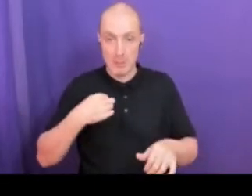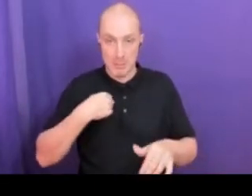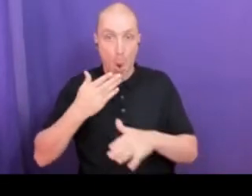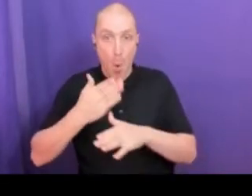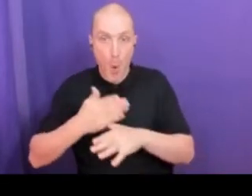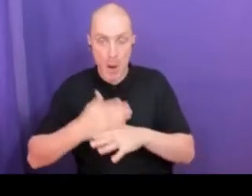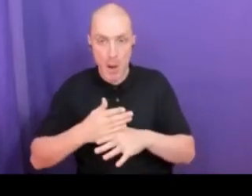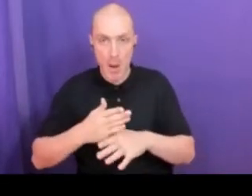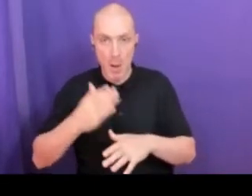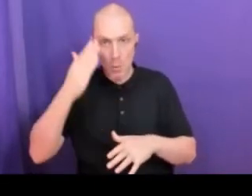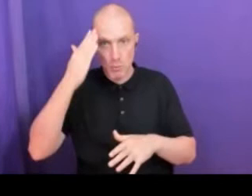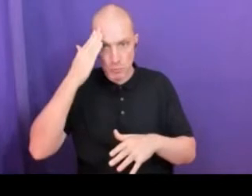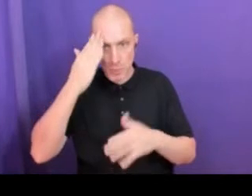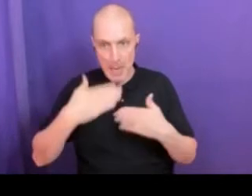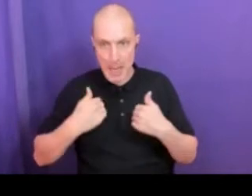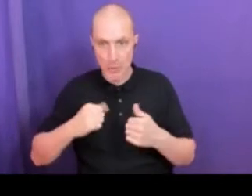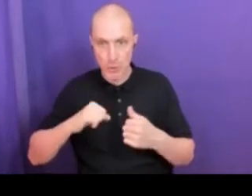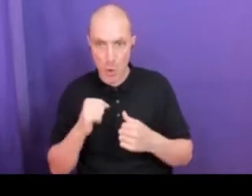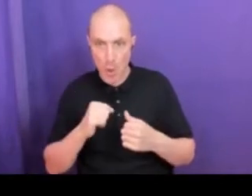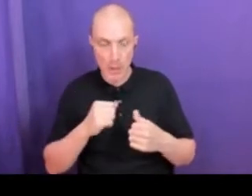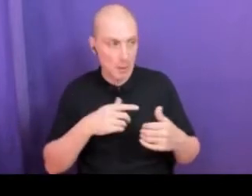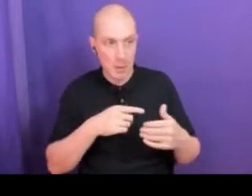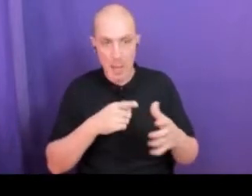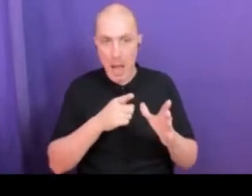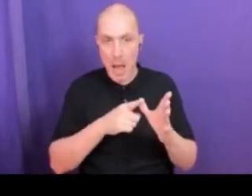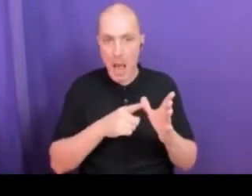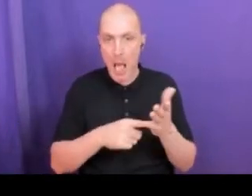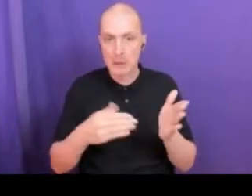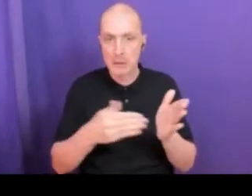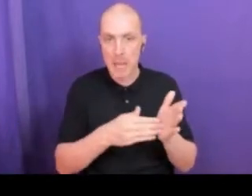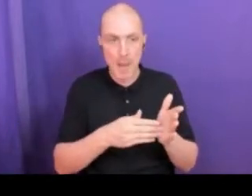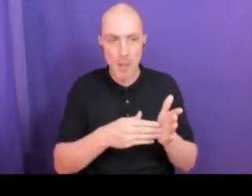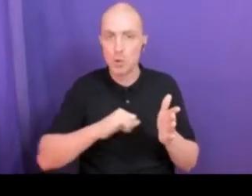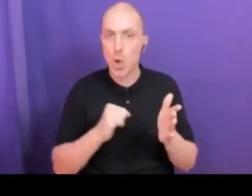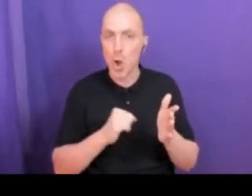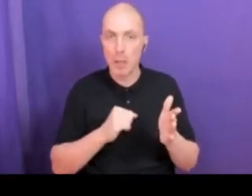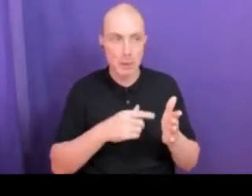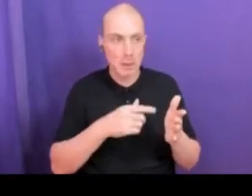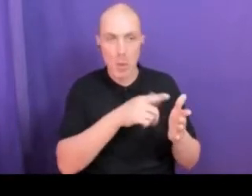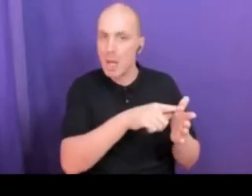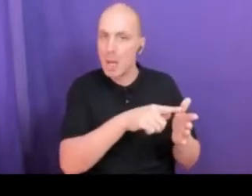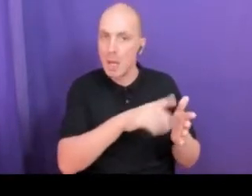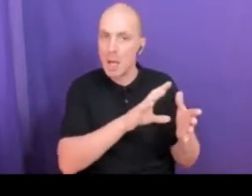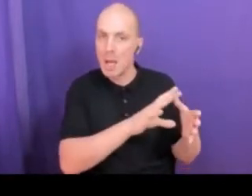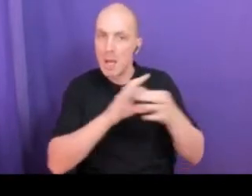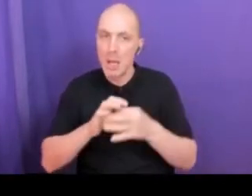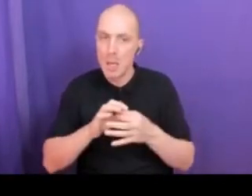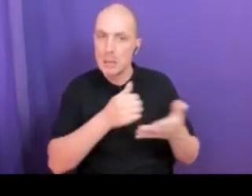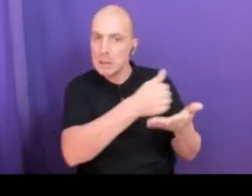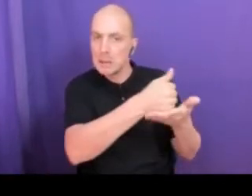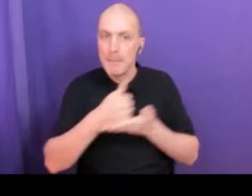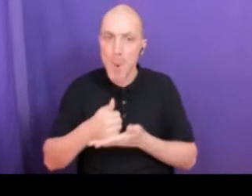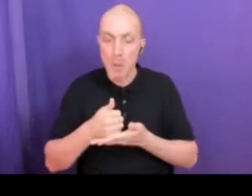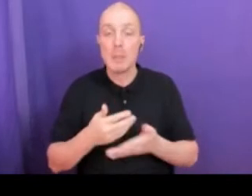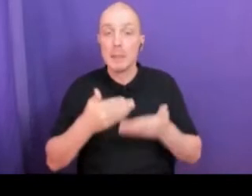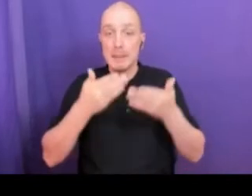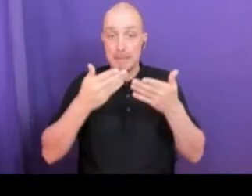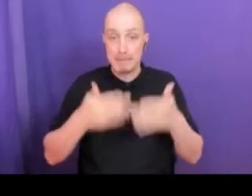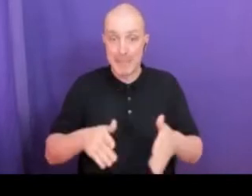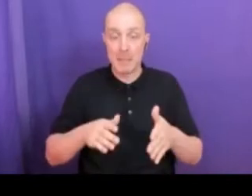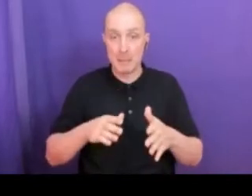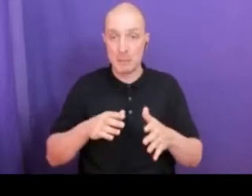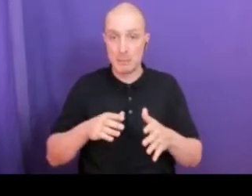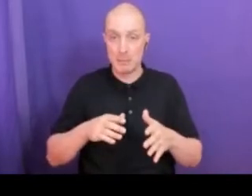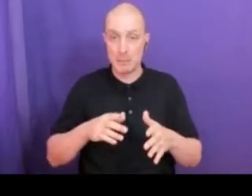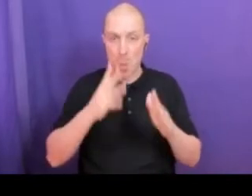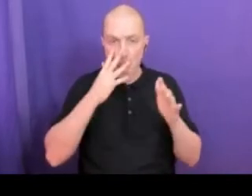by Alzheimer Scotland. So we ran a small pilot run of this census, probably in the spring